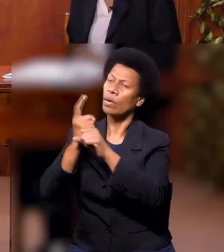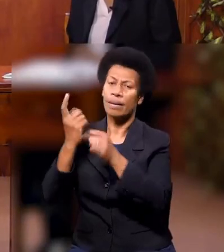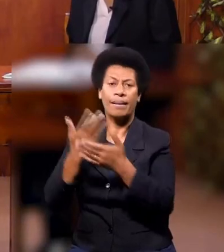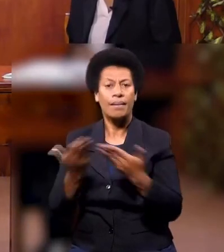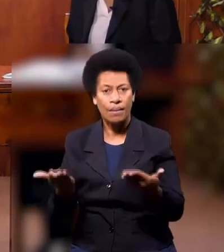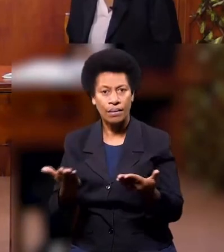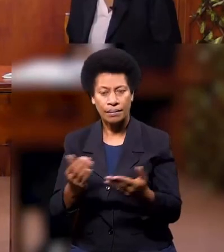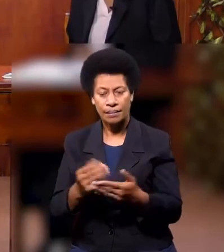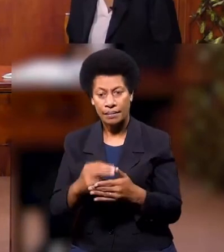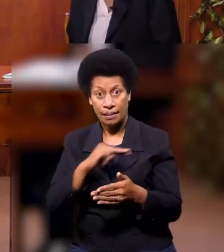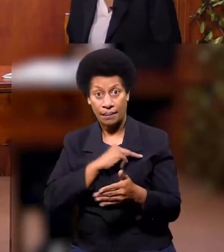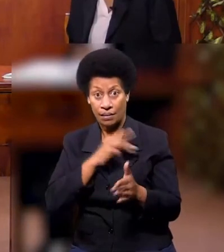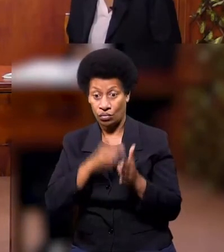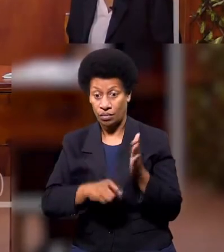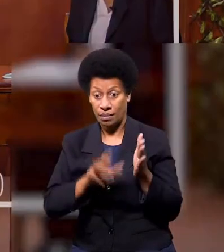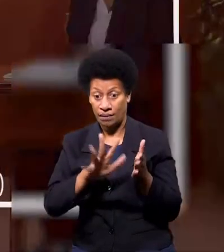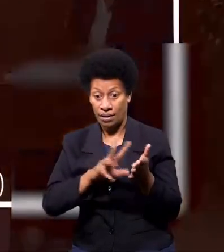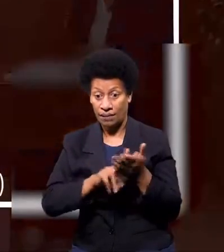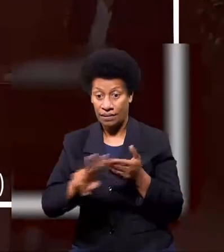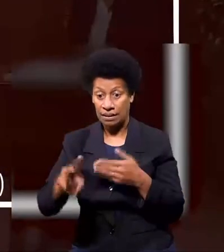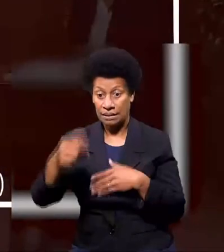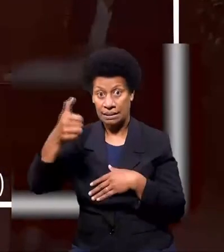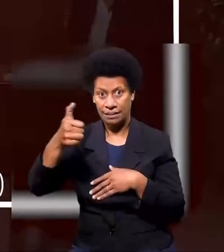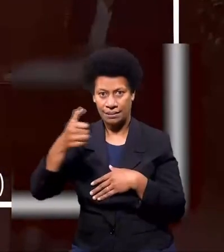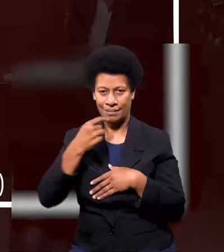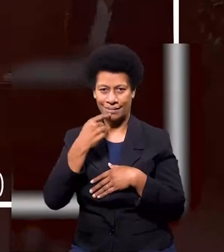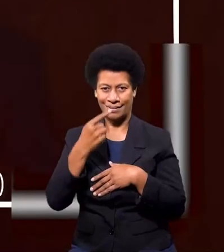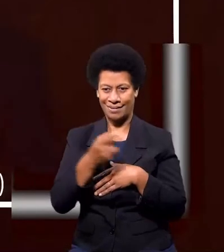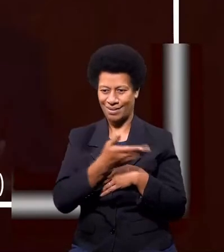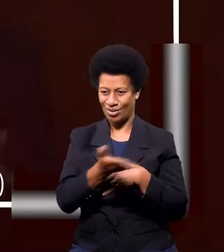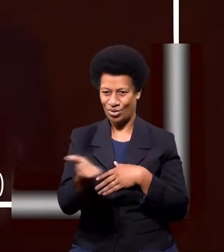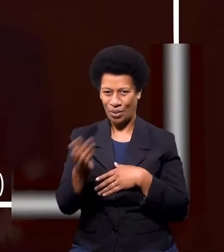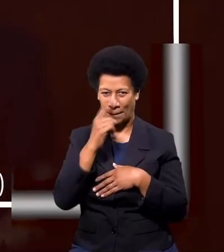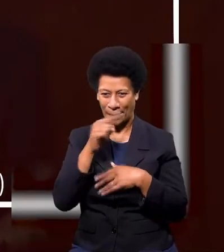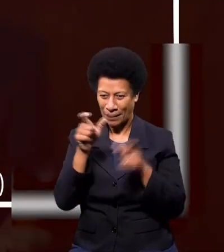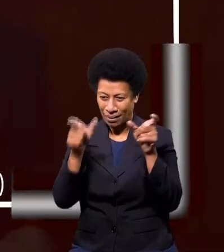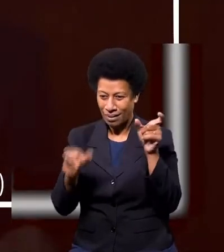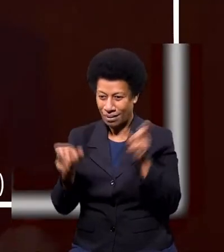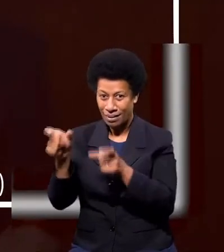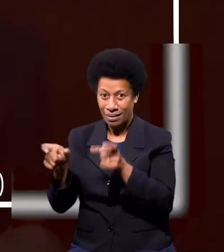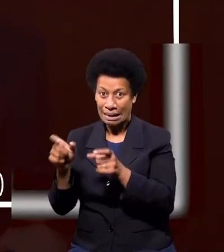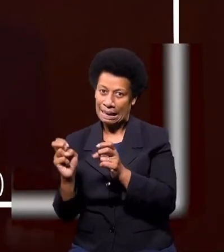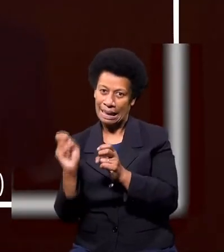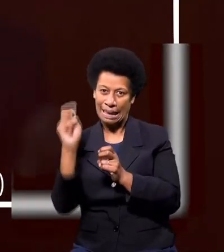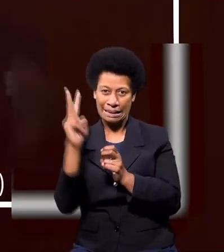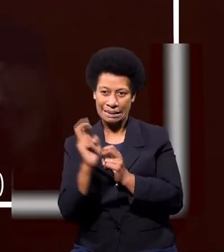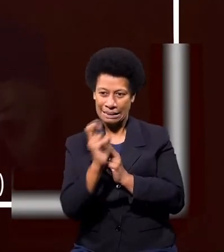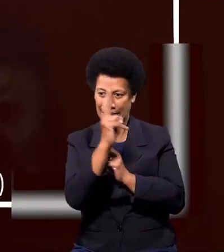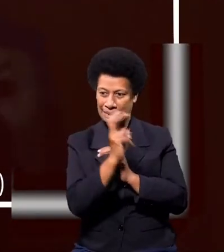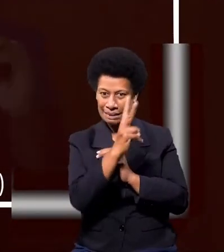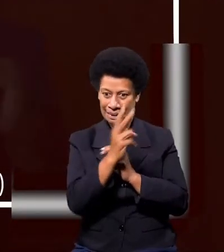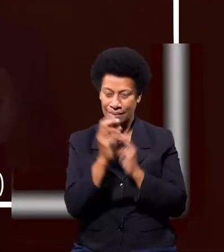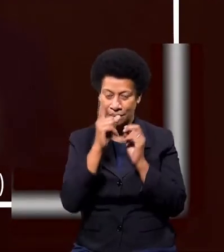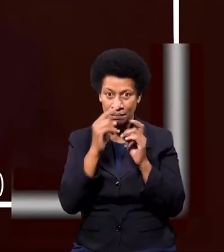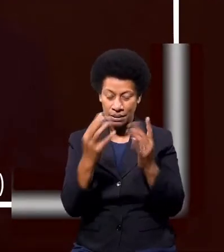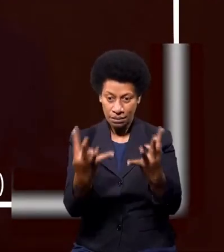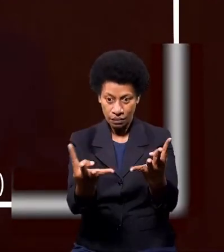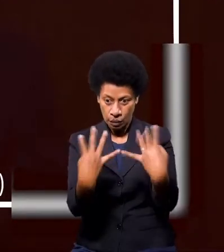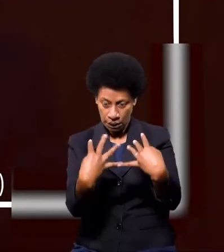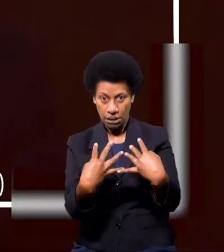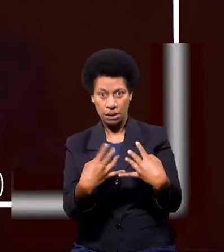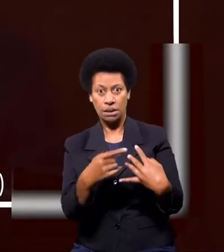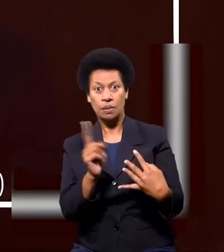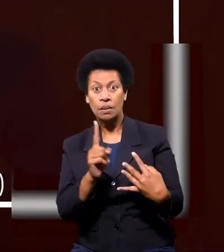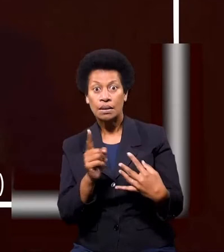this. In Matthew chapter 5, verse 16, it reads, let your light so shine before men that they may see your good works